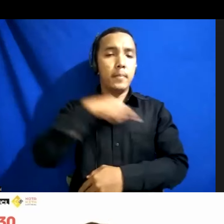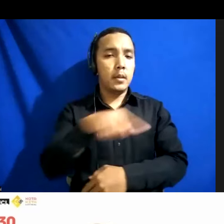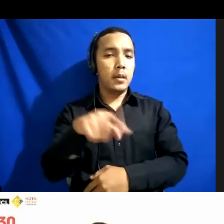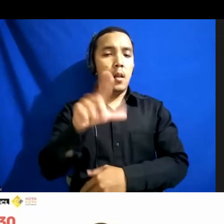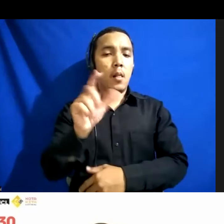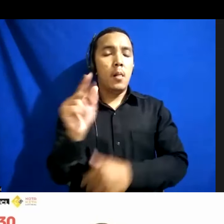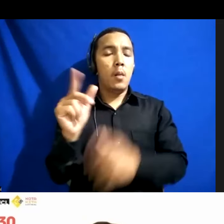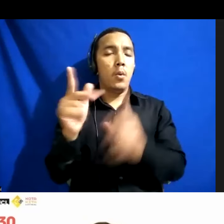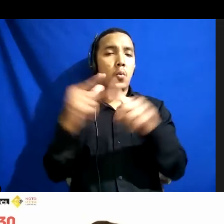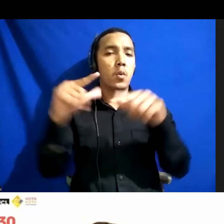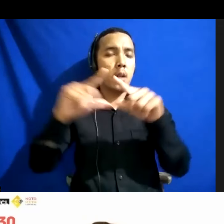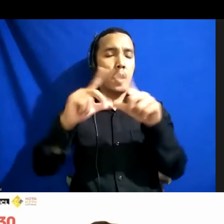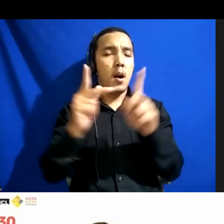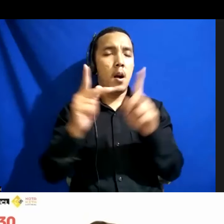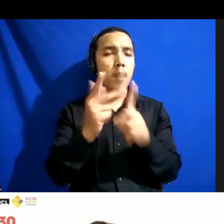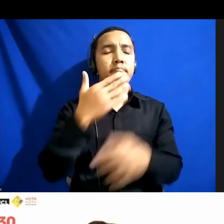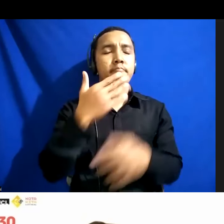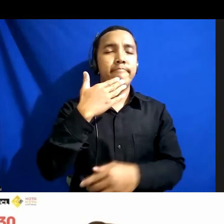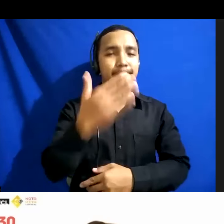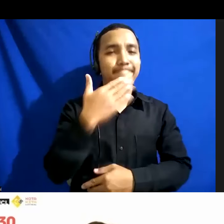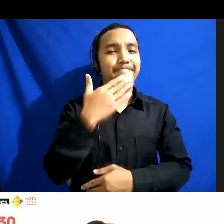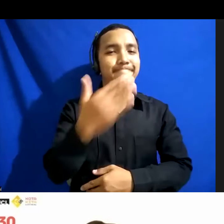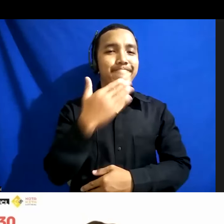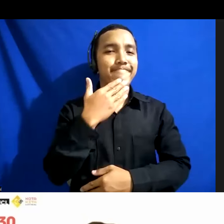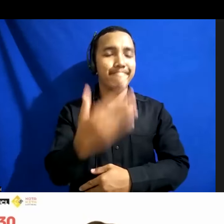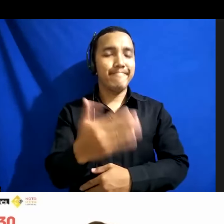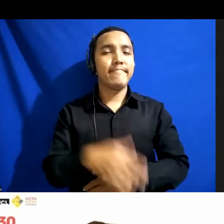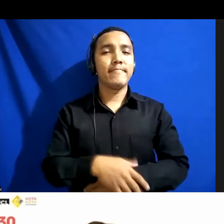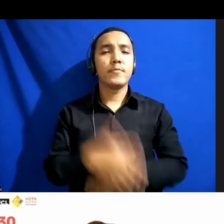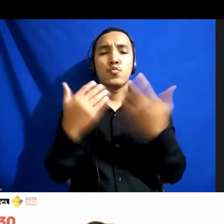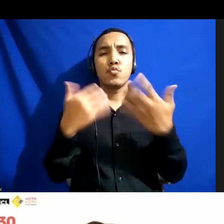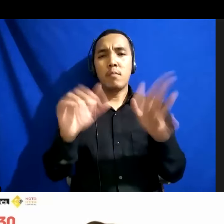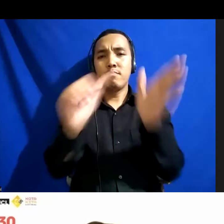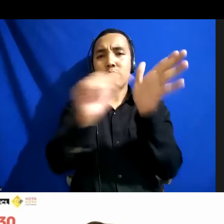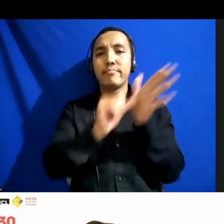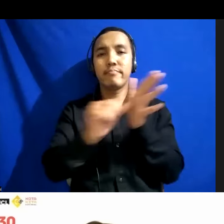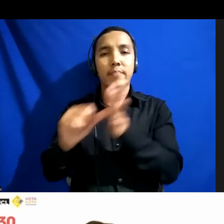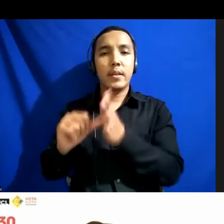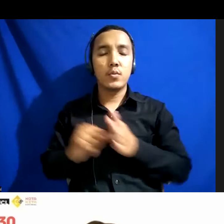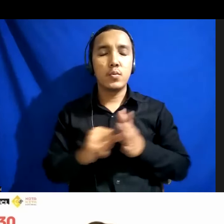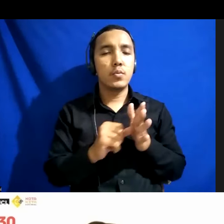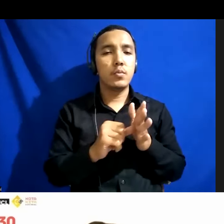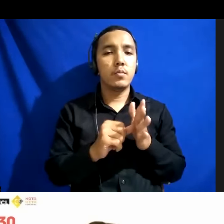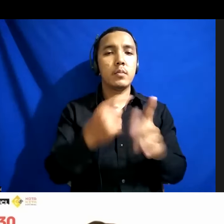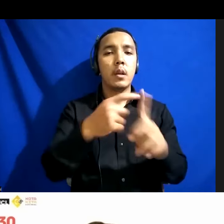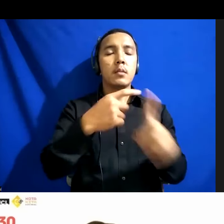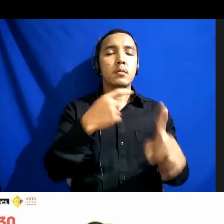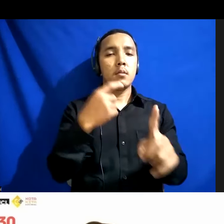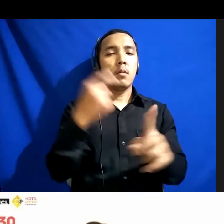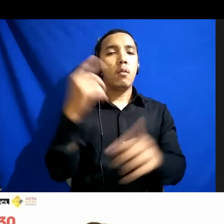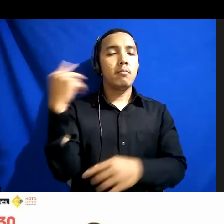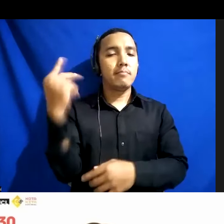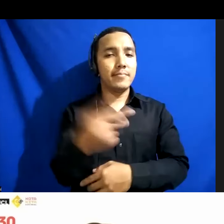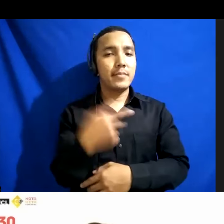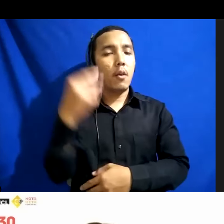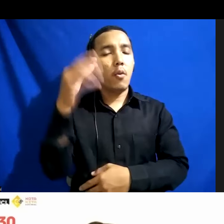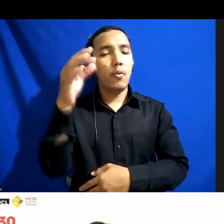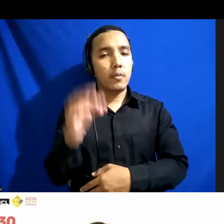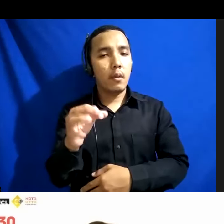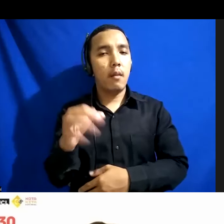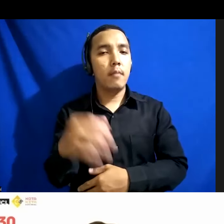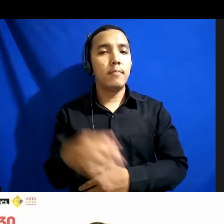I, as the head of the sub-district of Pelabuhan, would like to convey our gratitude for the assistance that has been given by Kaki Kota and Kota